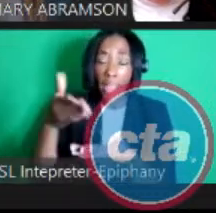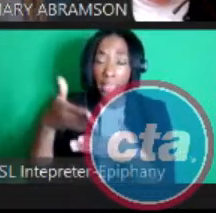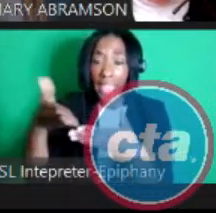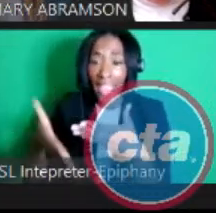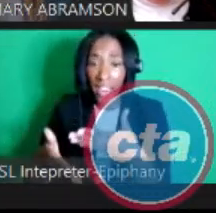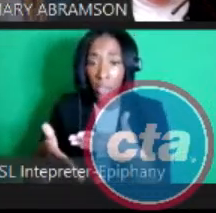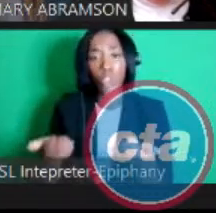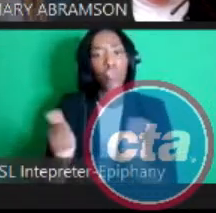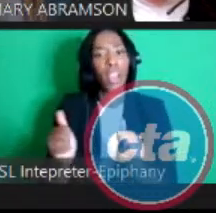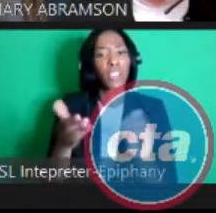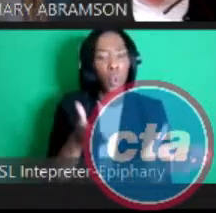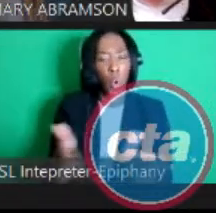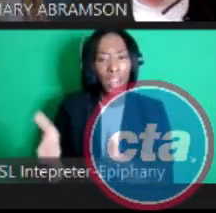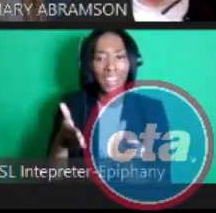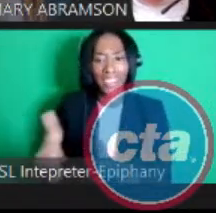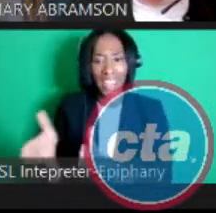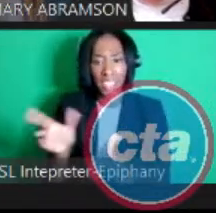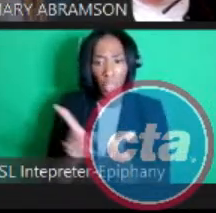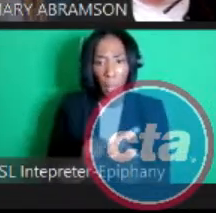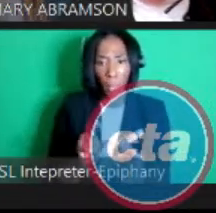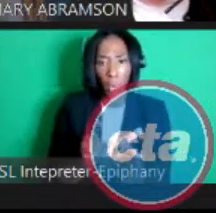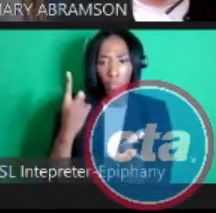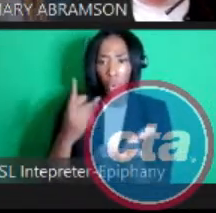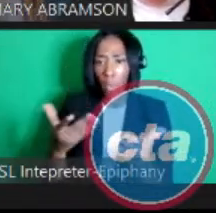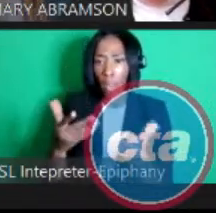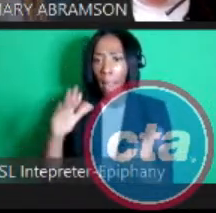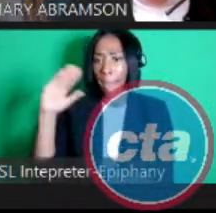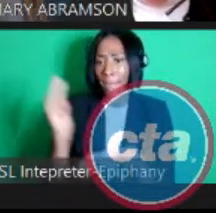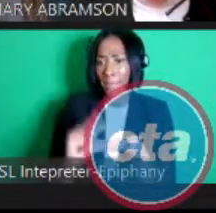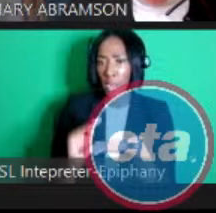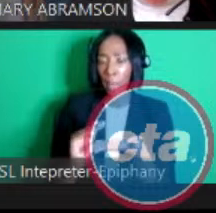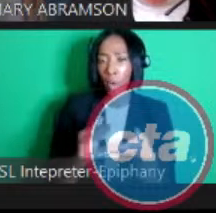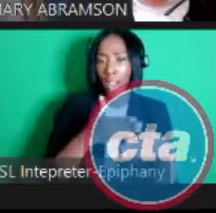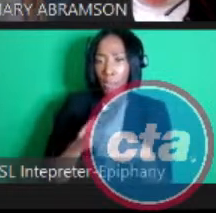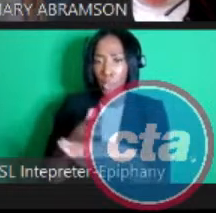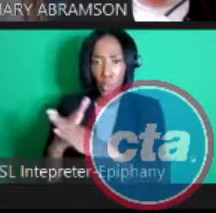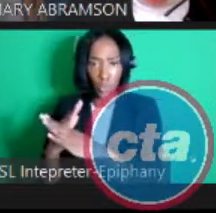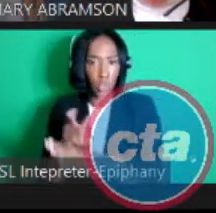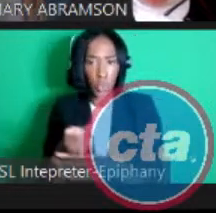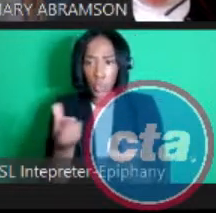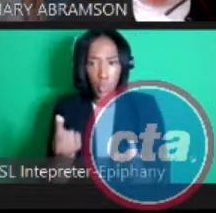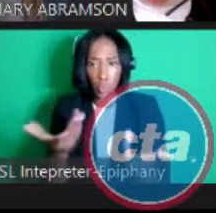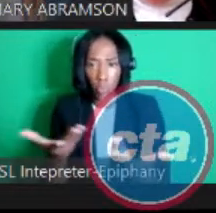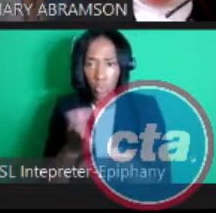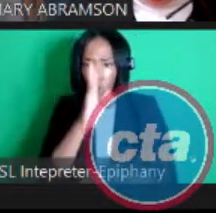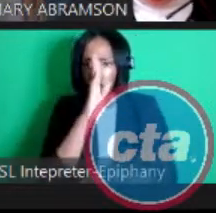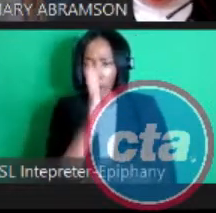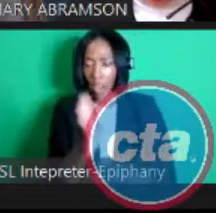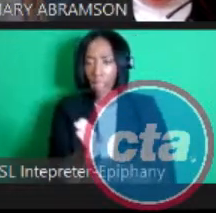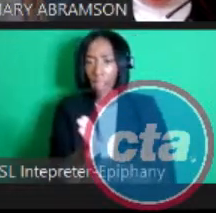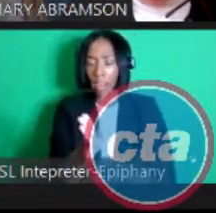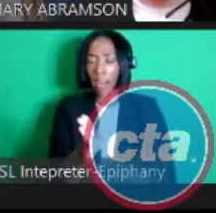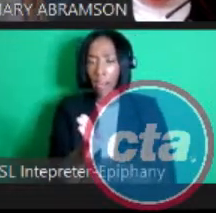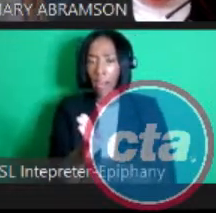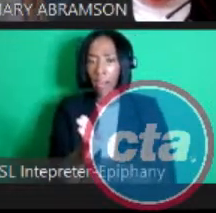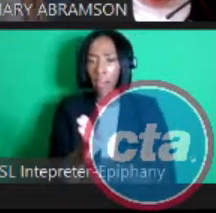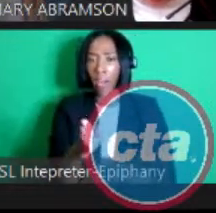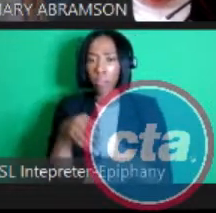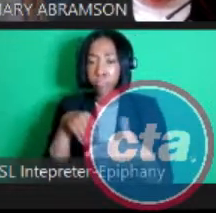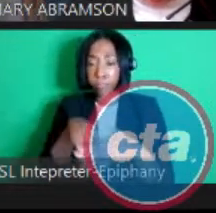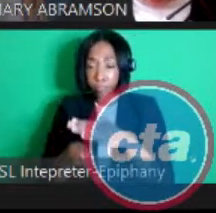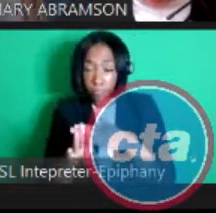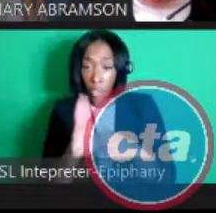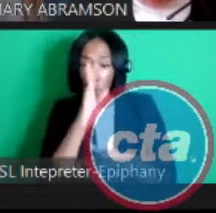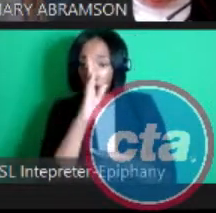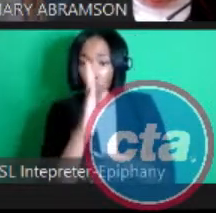organize the footprint of the station for minimal obstacles. So you just go a straight line to the elevator.